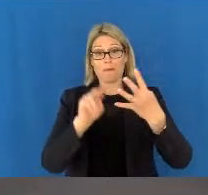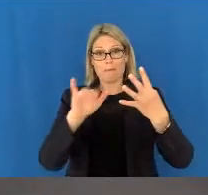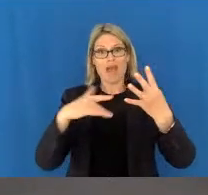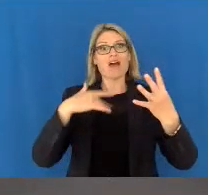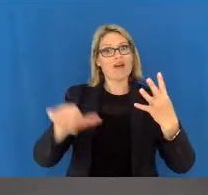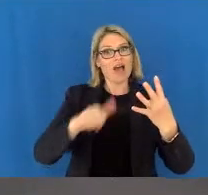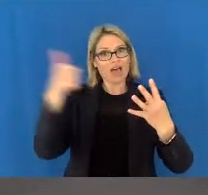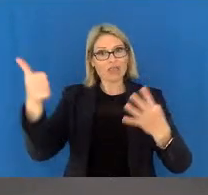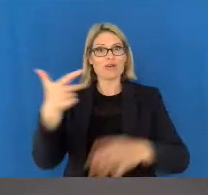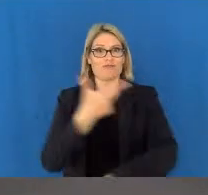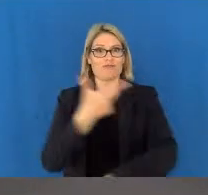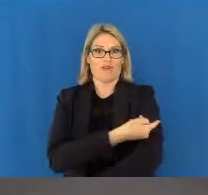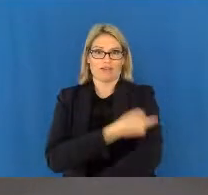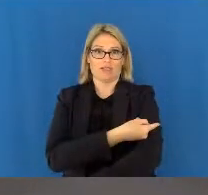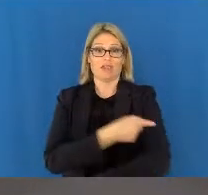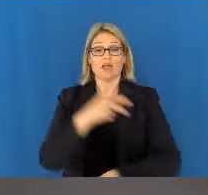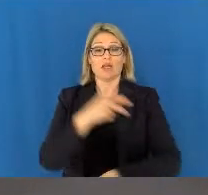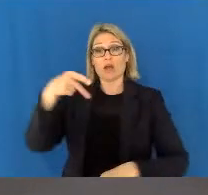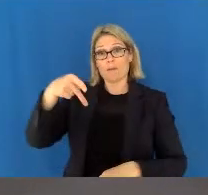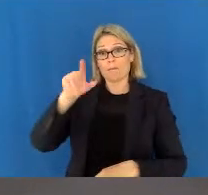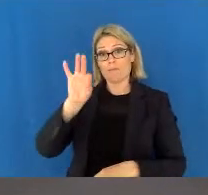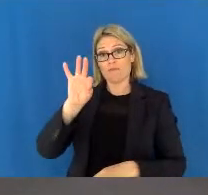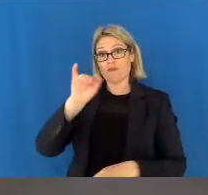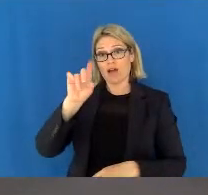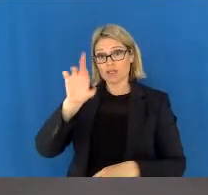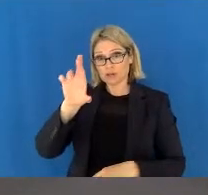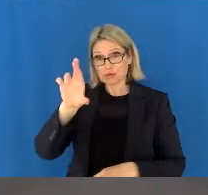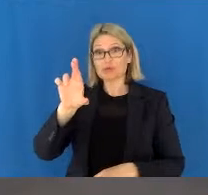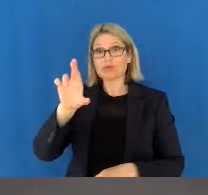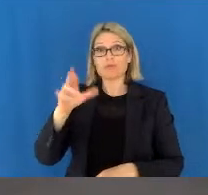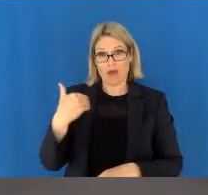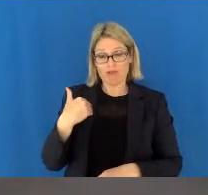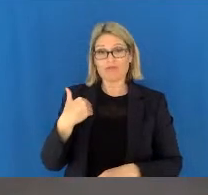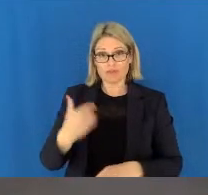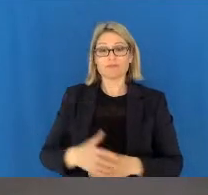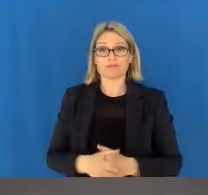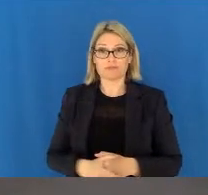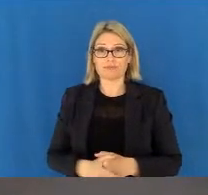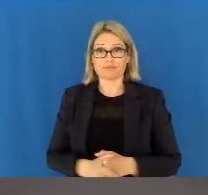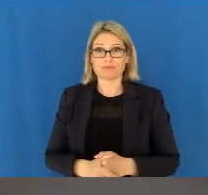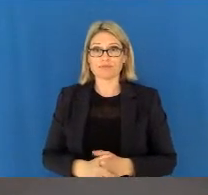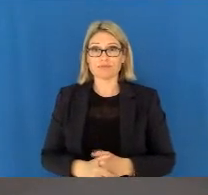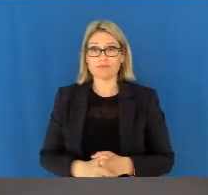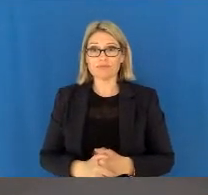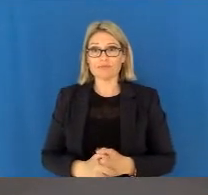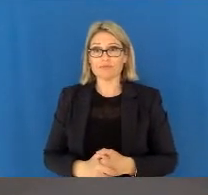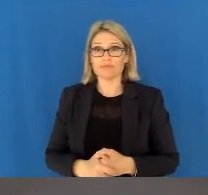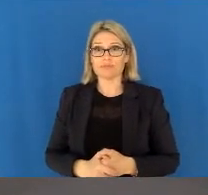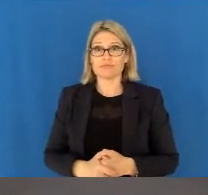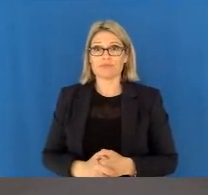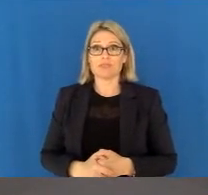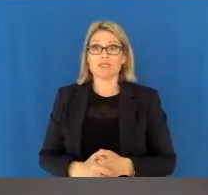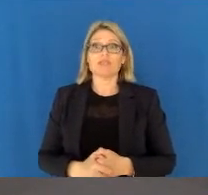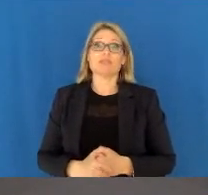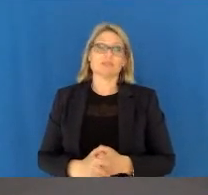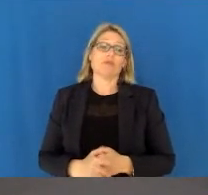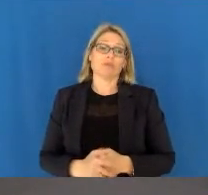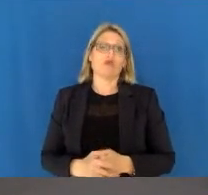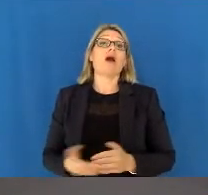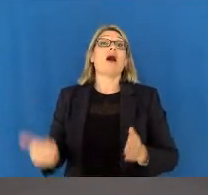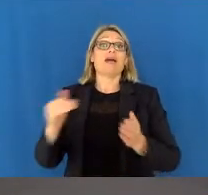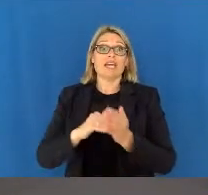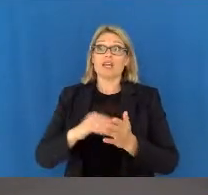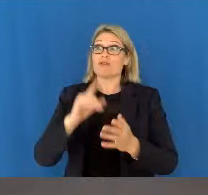vaccines, Pfizer among them. Eagerness to get vaccinated, it's quite amazing and encouraging. Obviously,